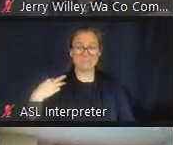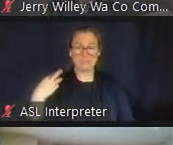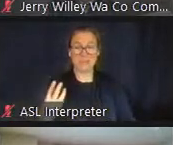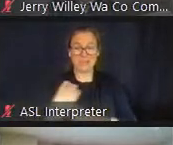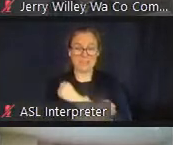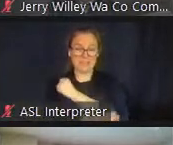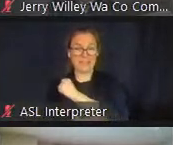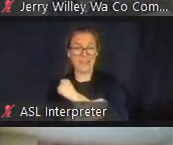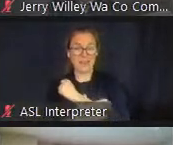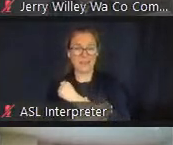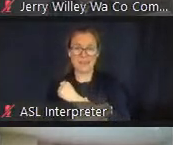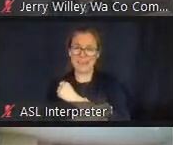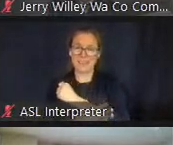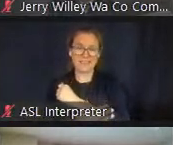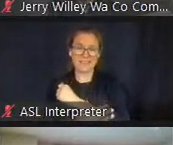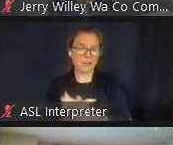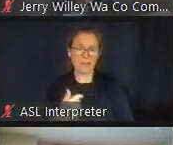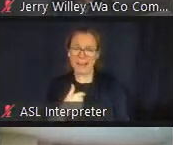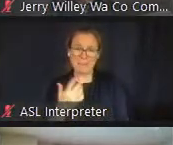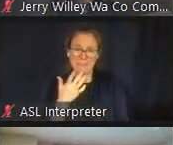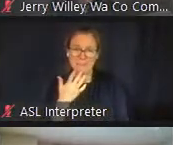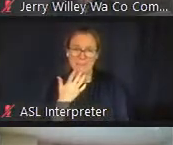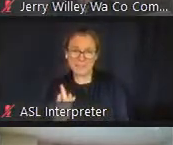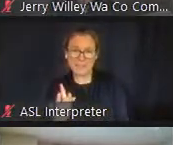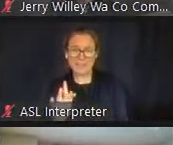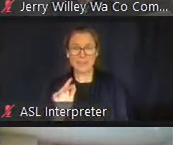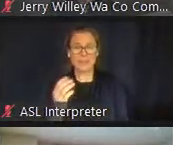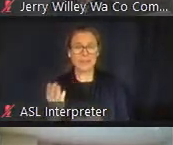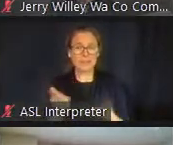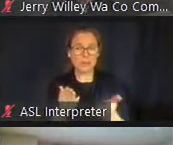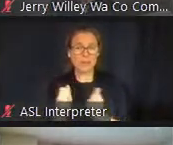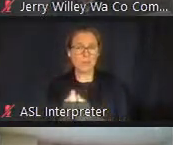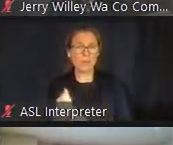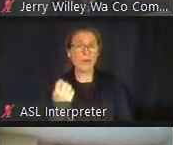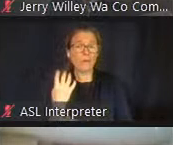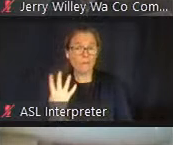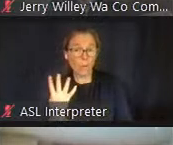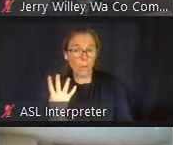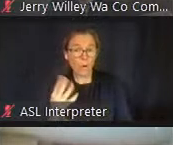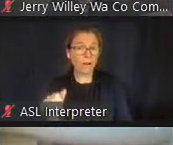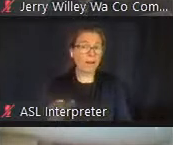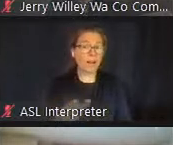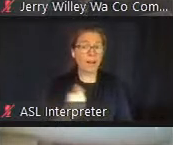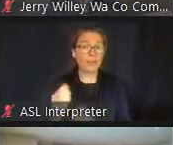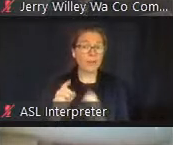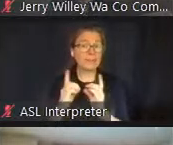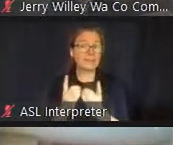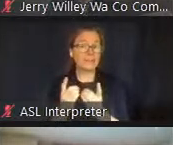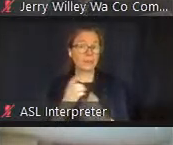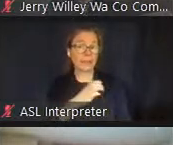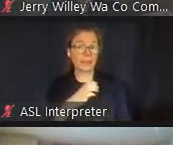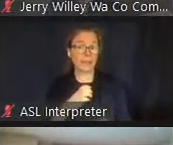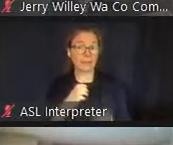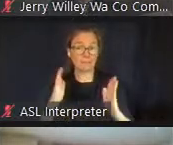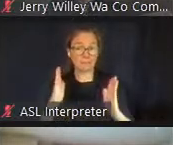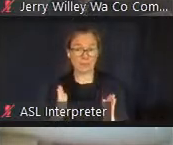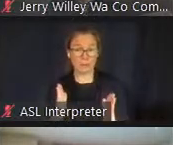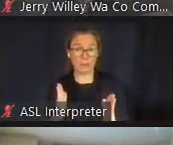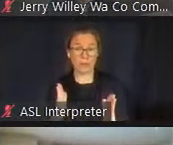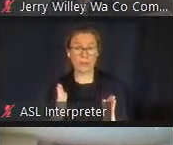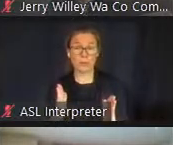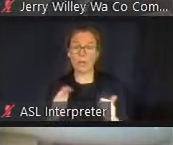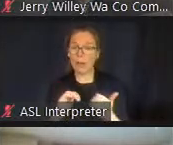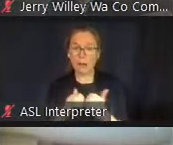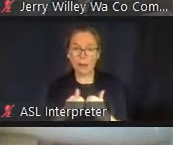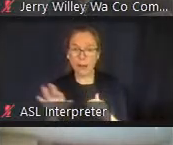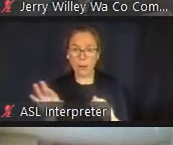I have the pleasure to serve with 4 district commissioners who are elected